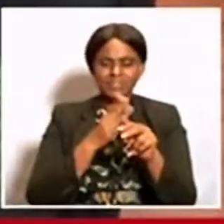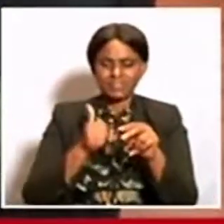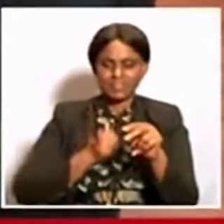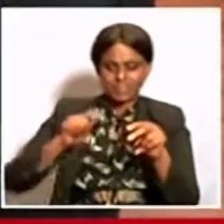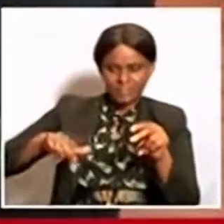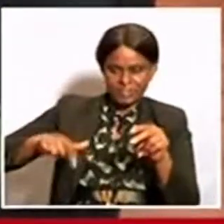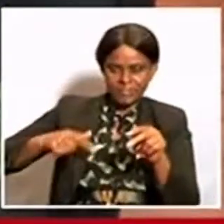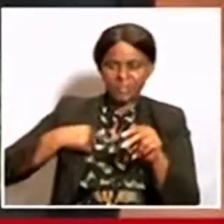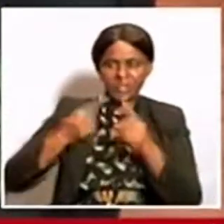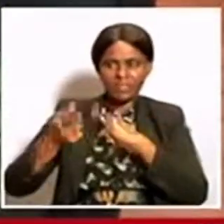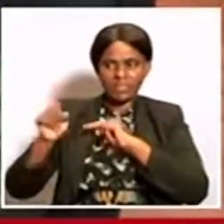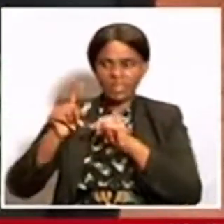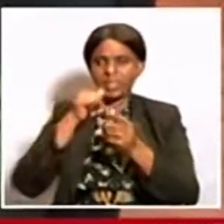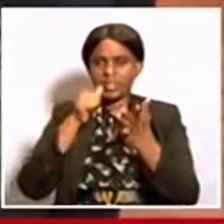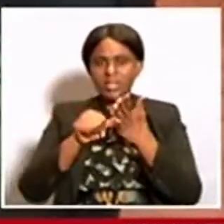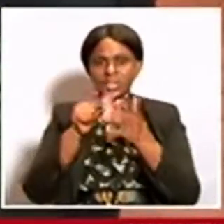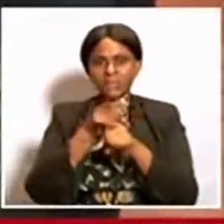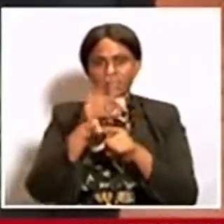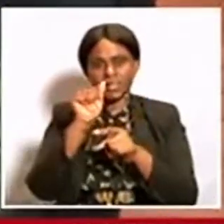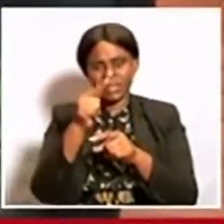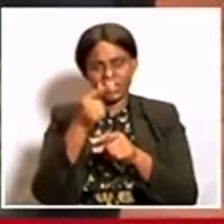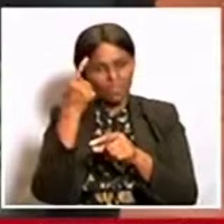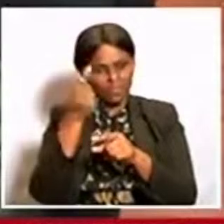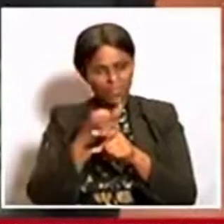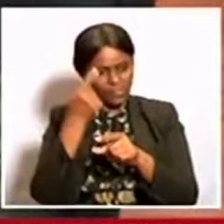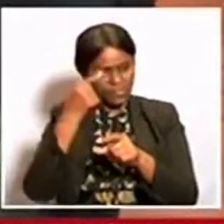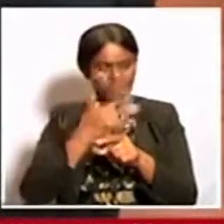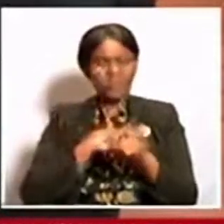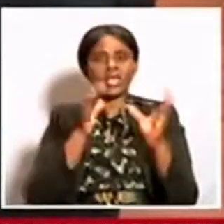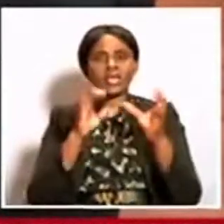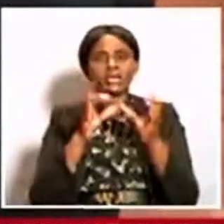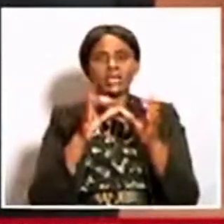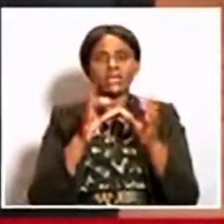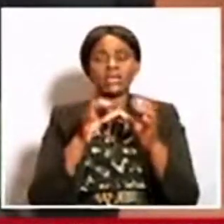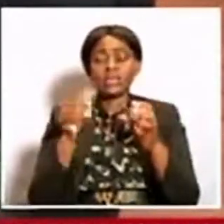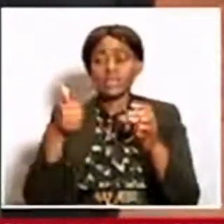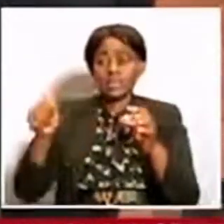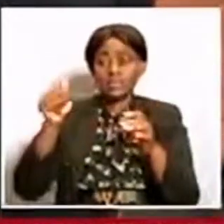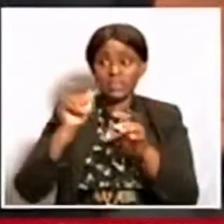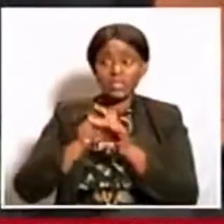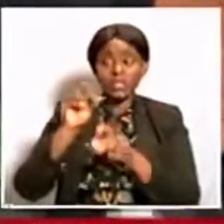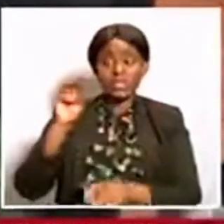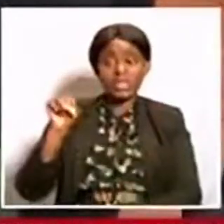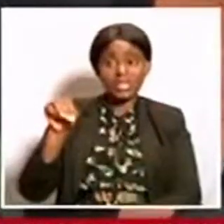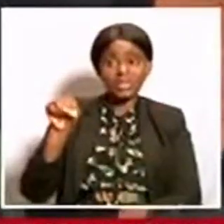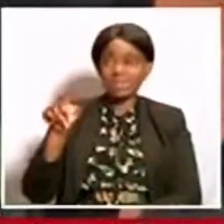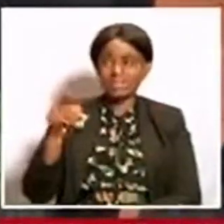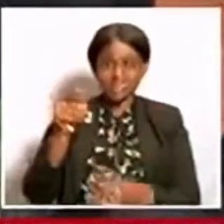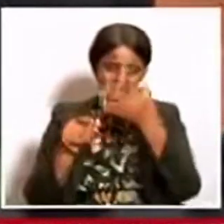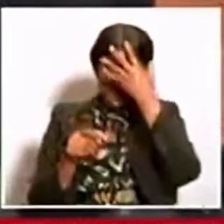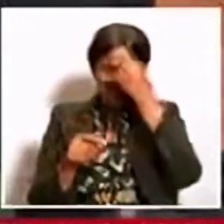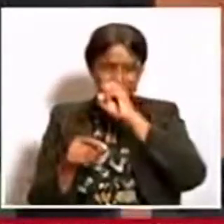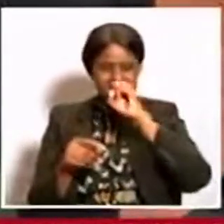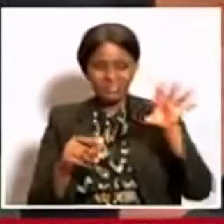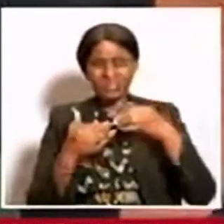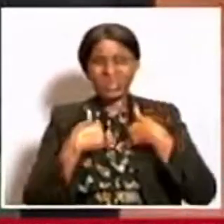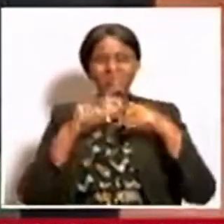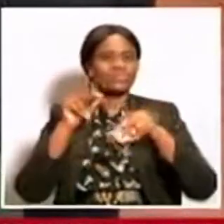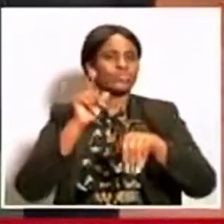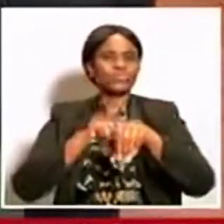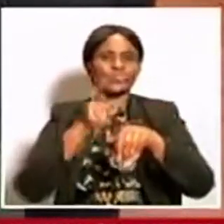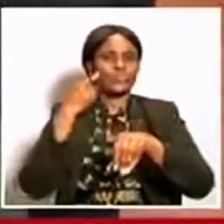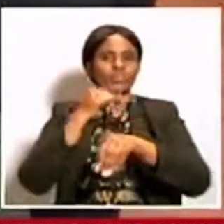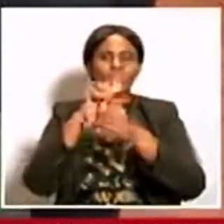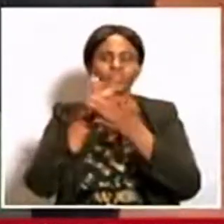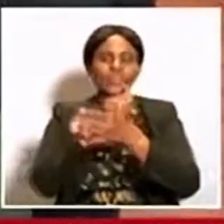I was speaking letters from Attorney General for my council. Them in Mshindamo, they have no regard, they have no time for all these